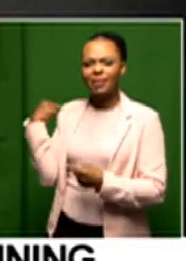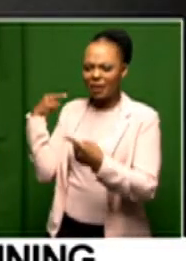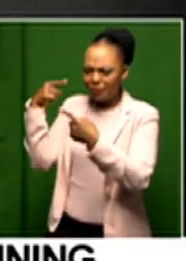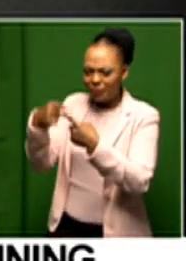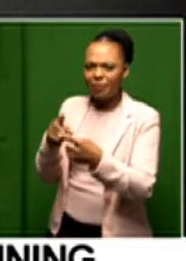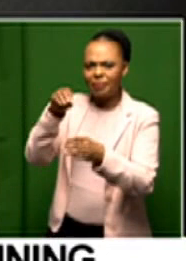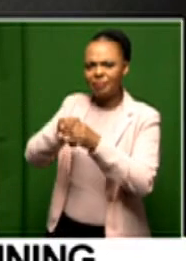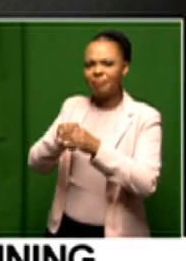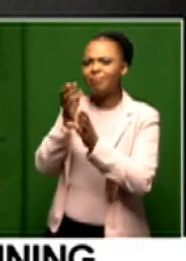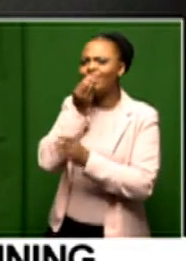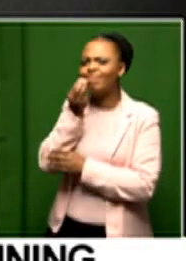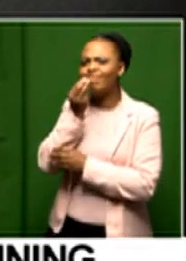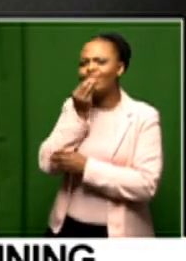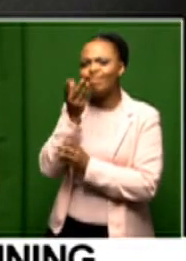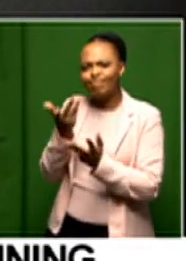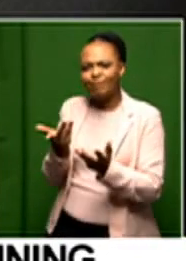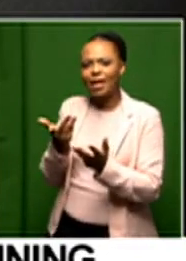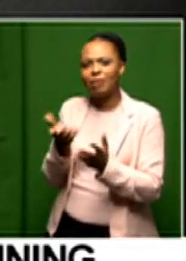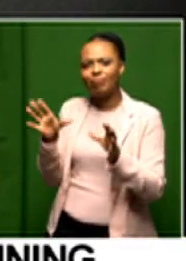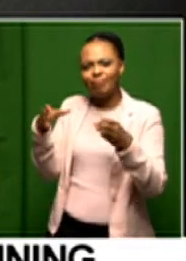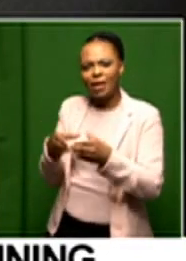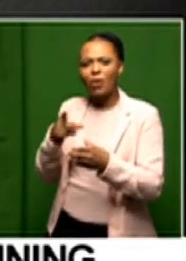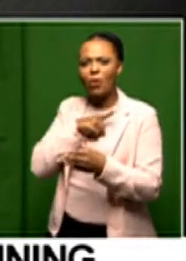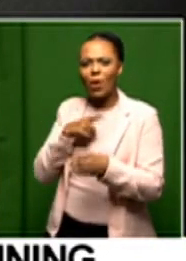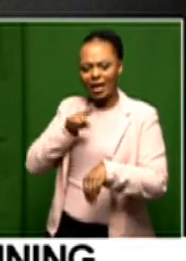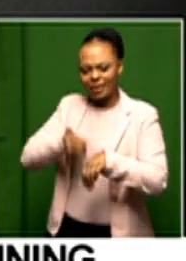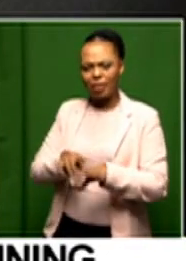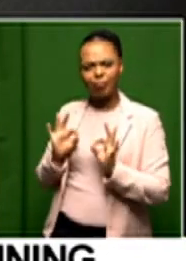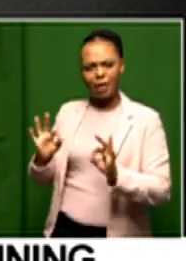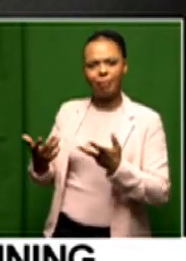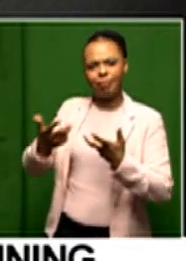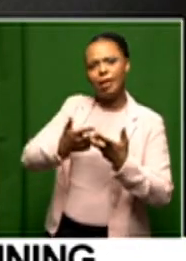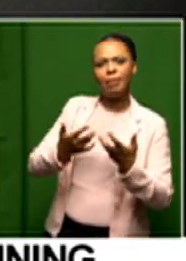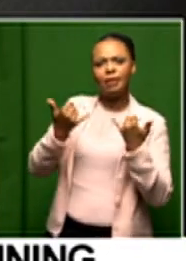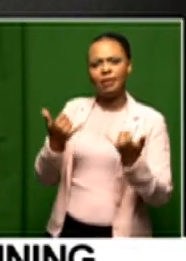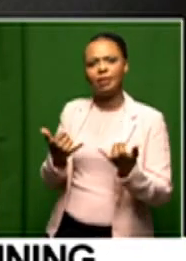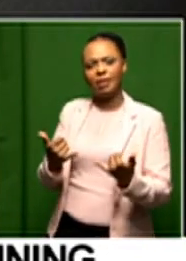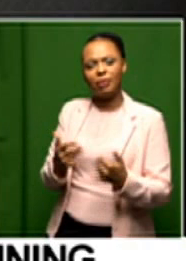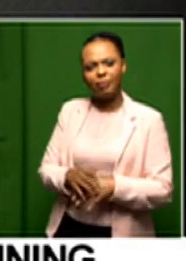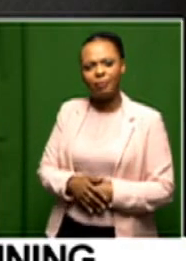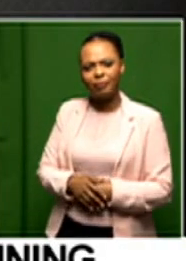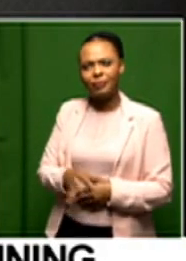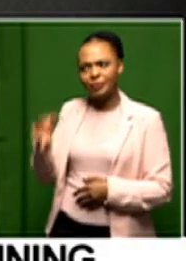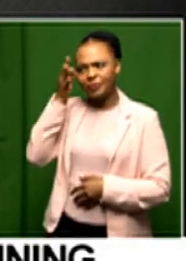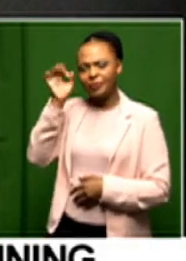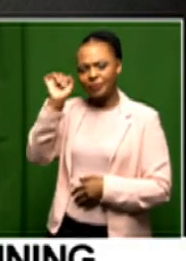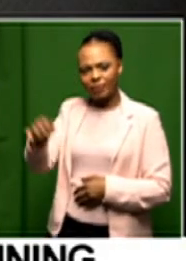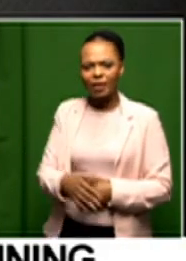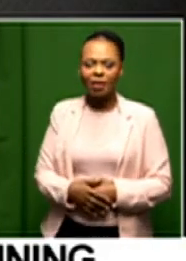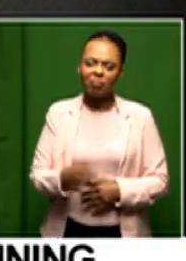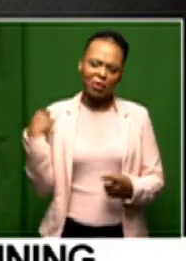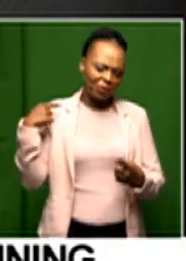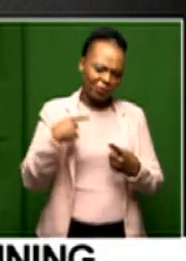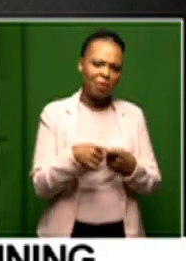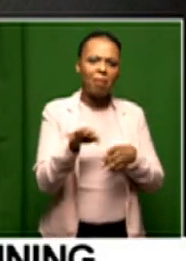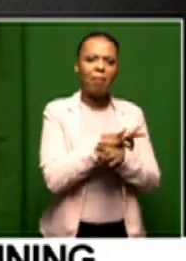now, so why is now the right time for this kind of venture? Well, because it's always been part of the plan, and